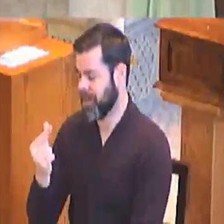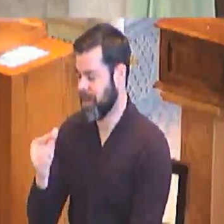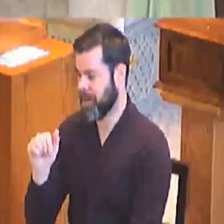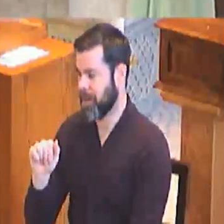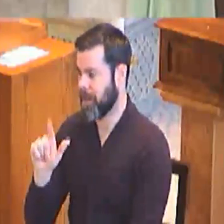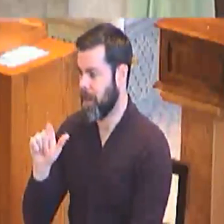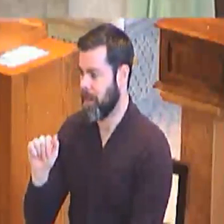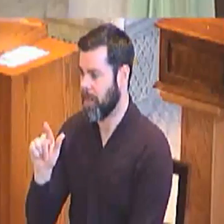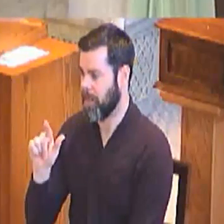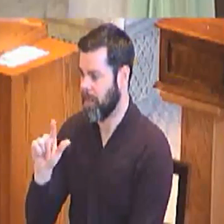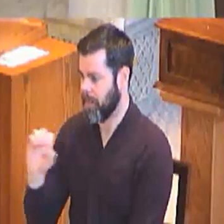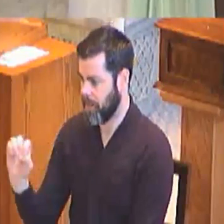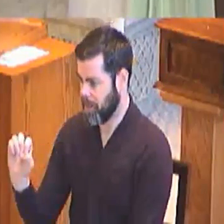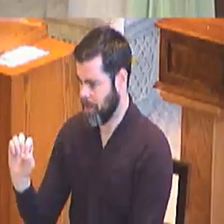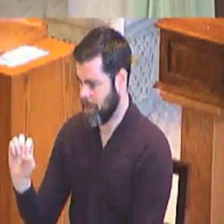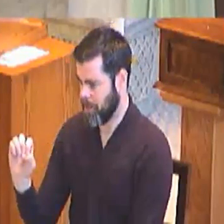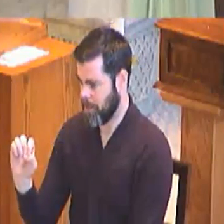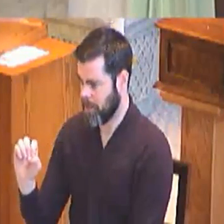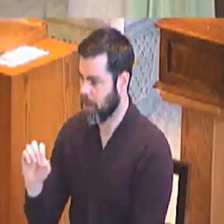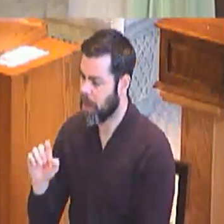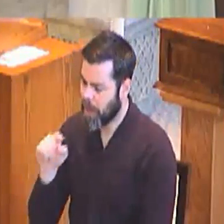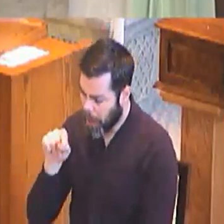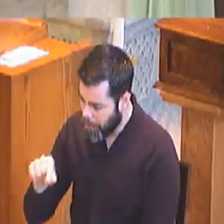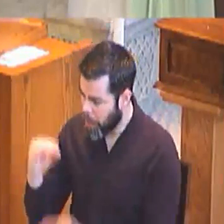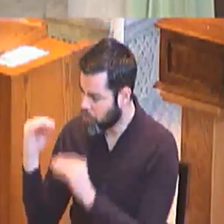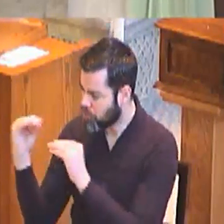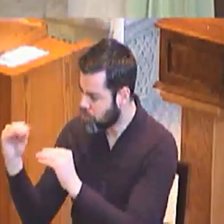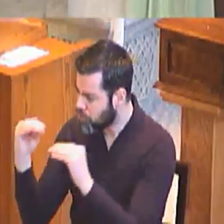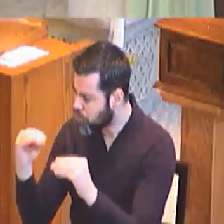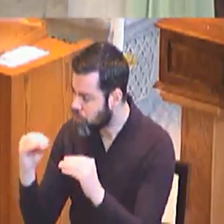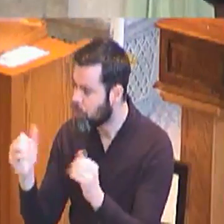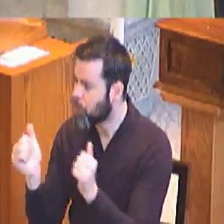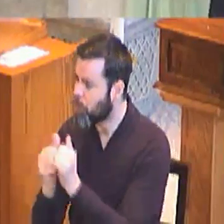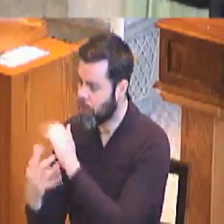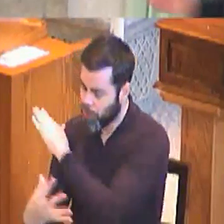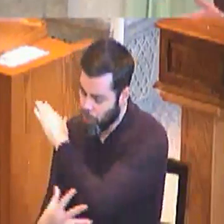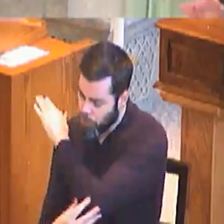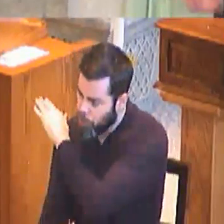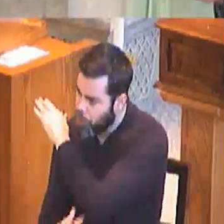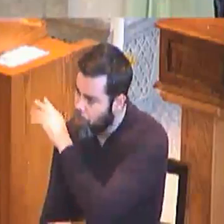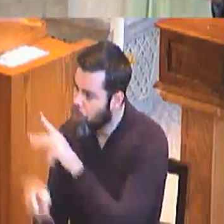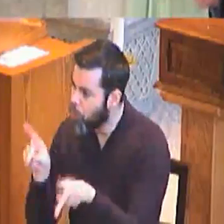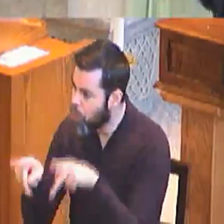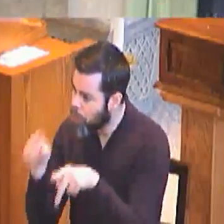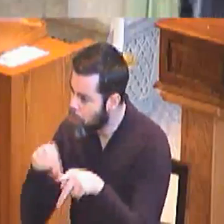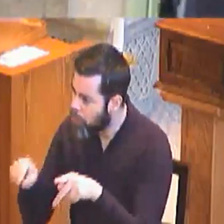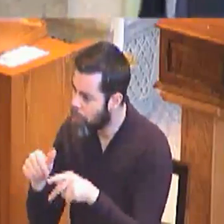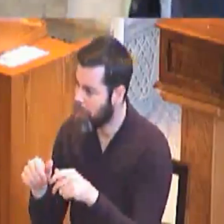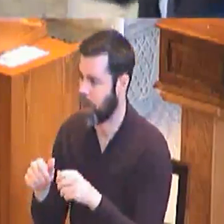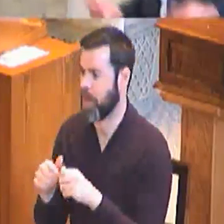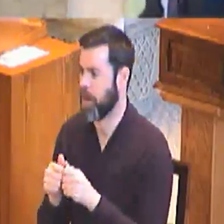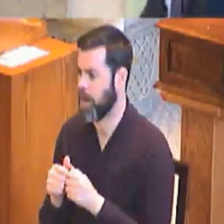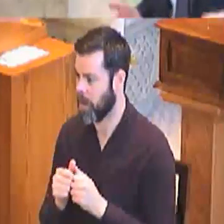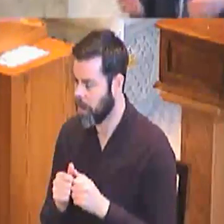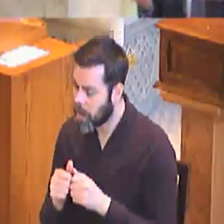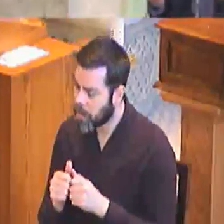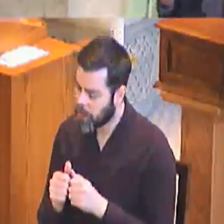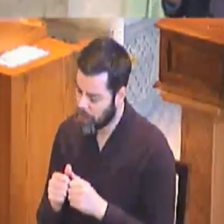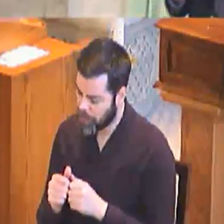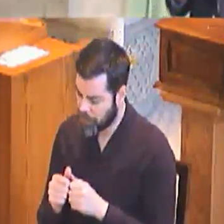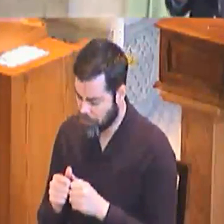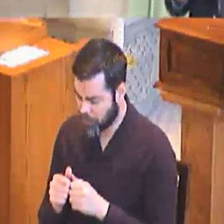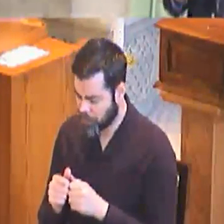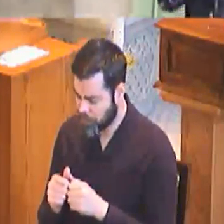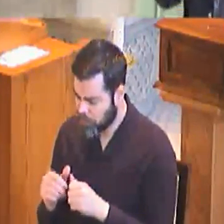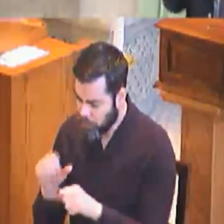people that till the land, those people that was in servitude to a wealthier class of